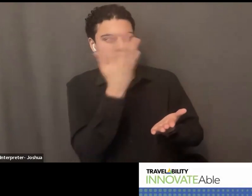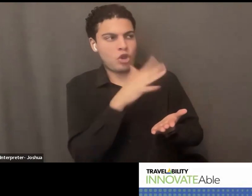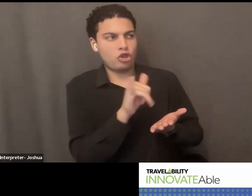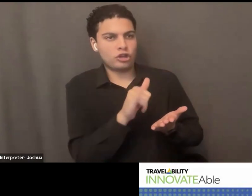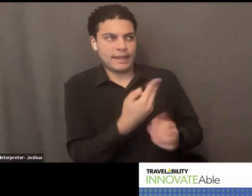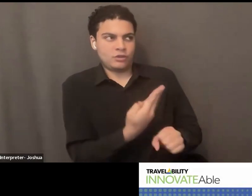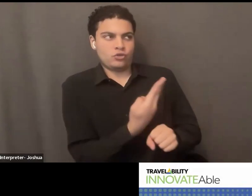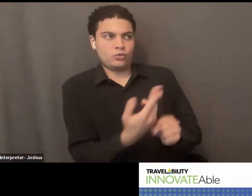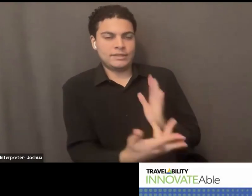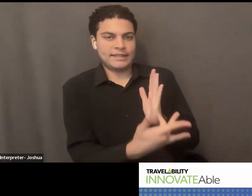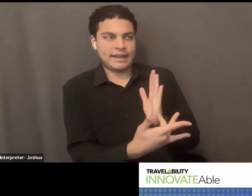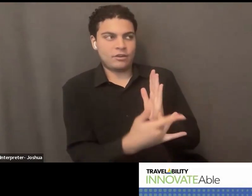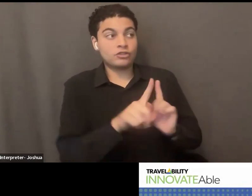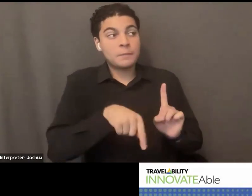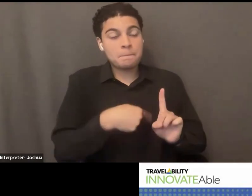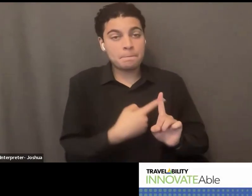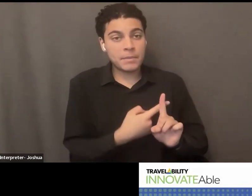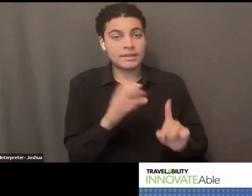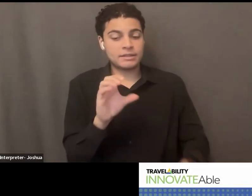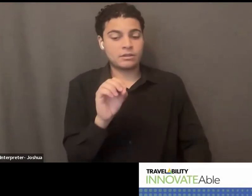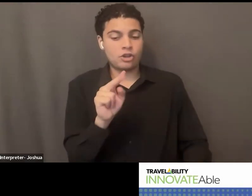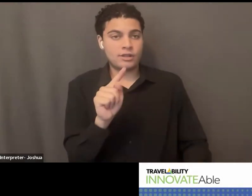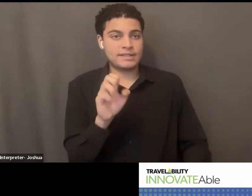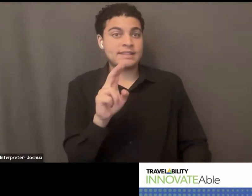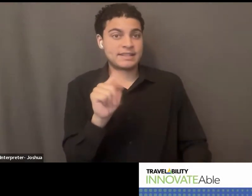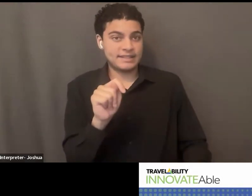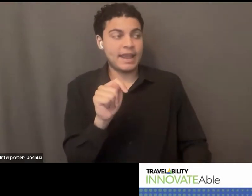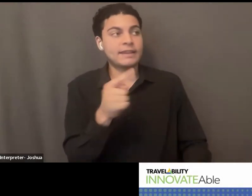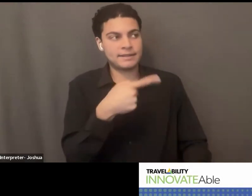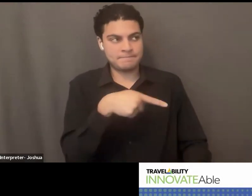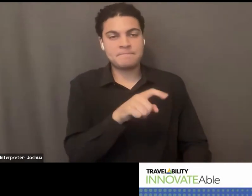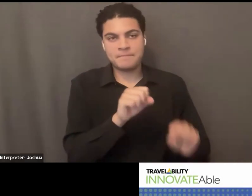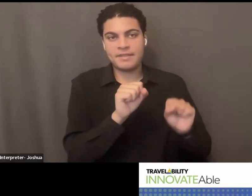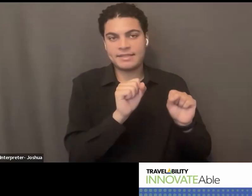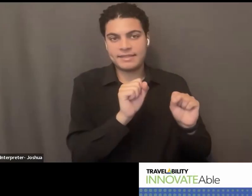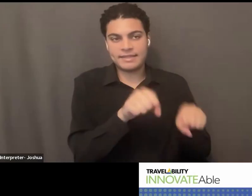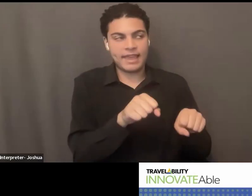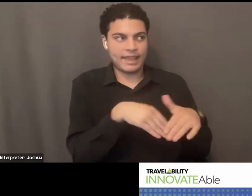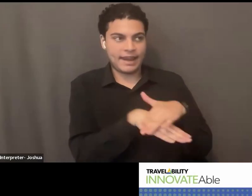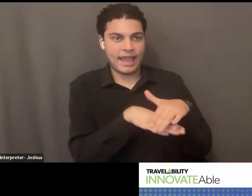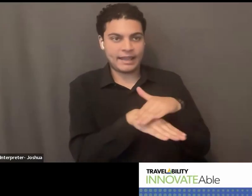content because the team's normally looking for sponsors to finance the operation.